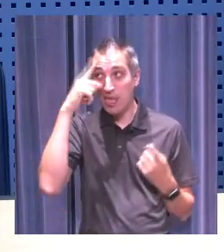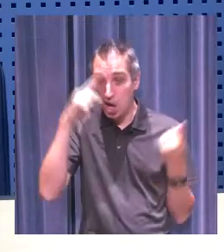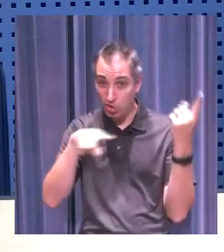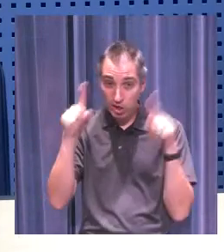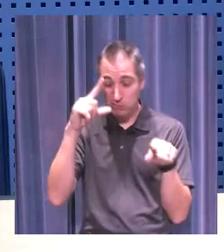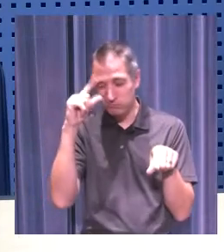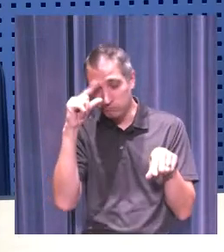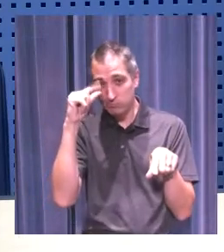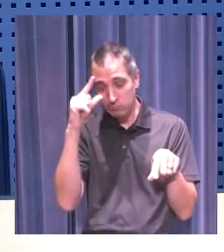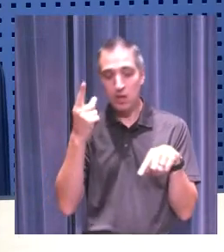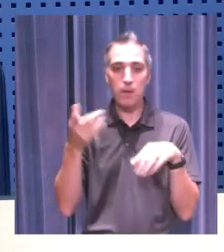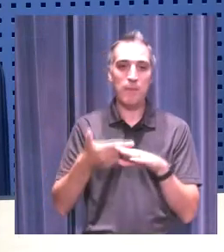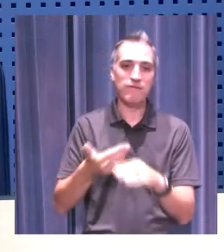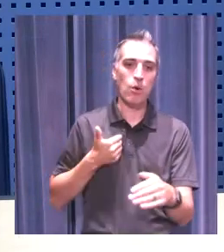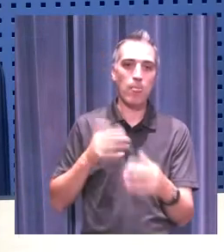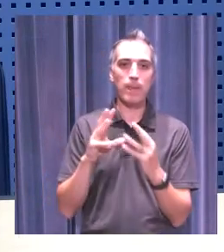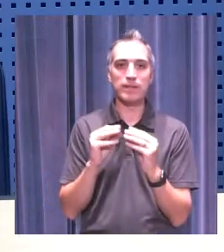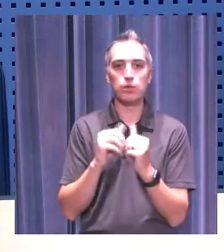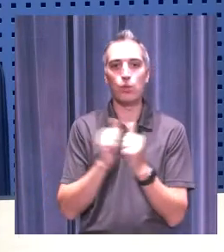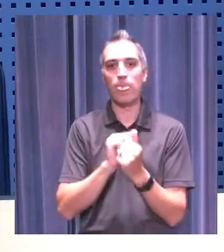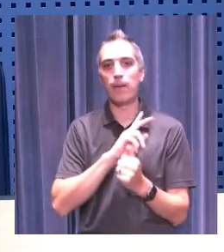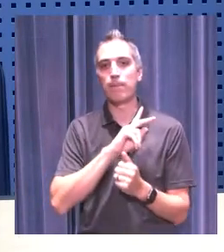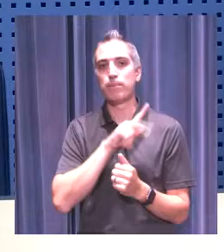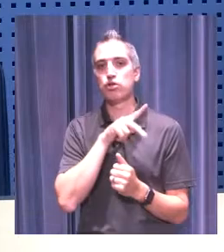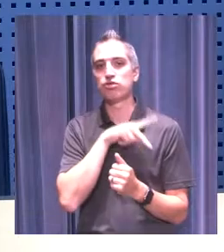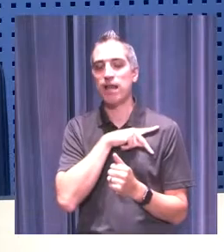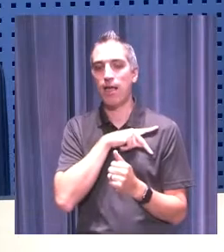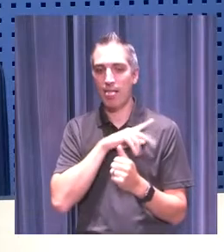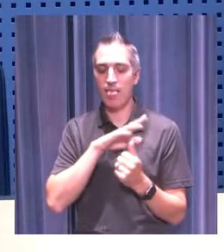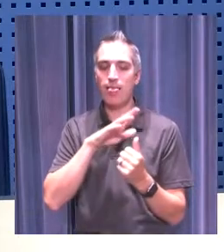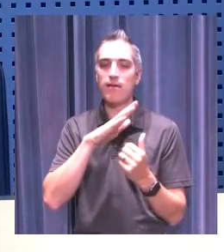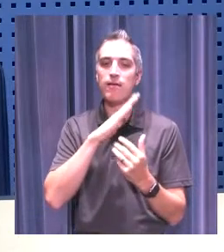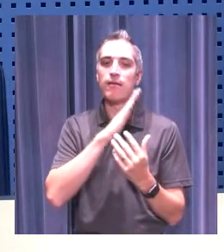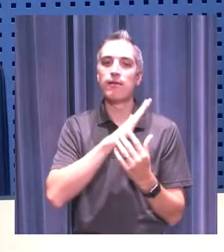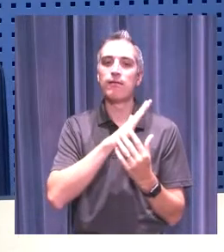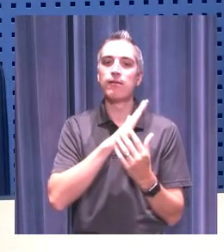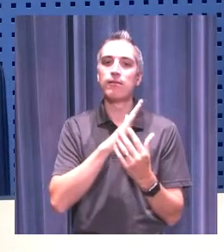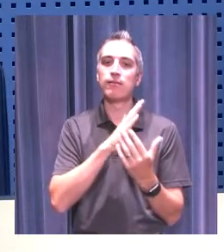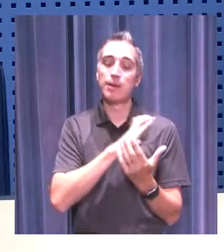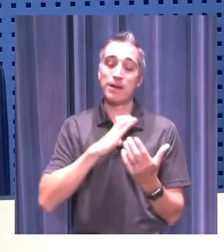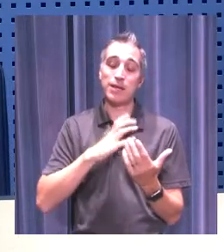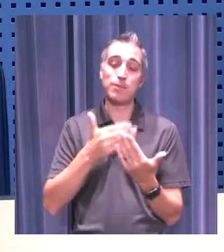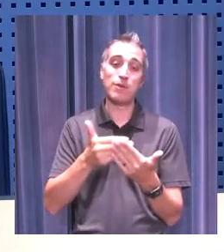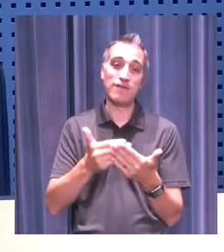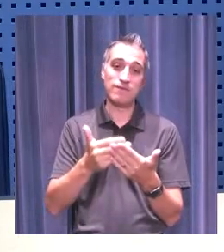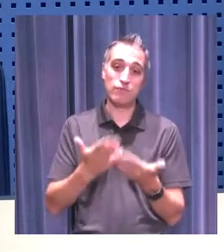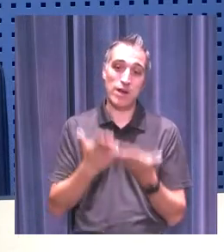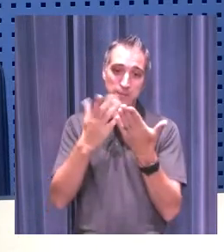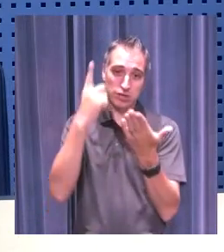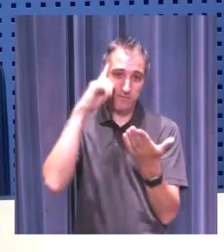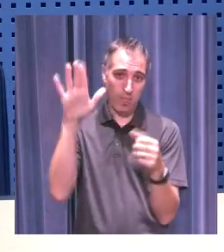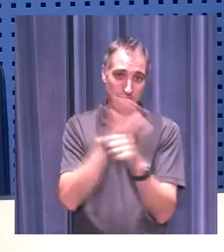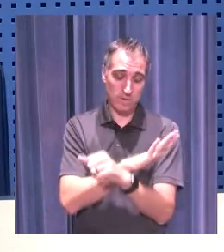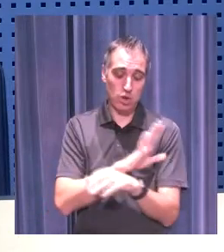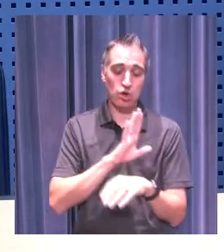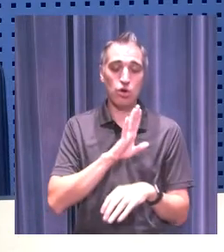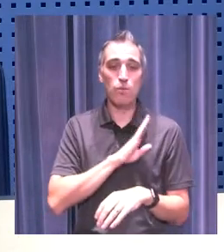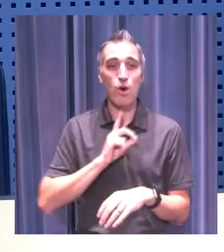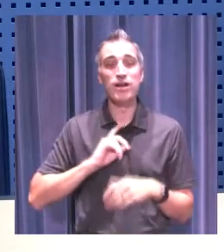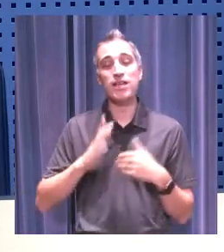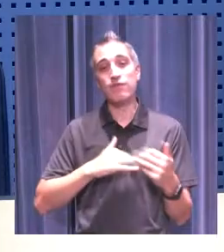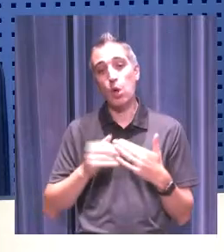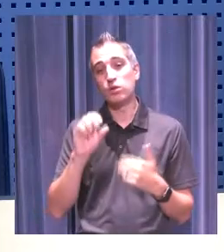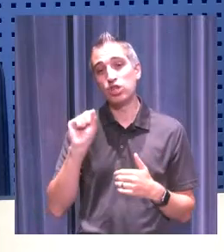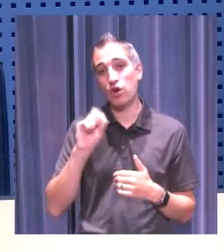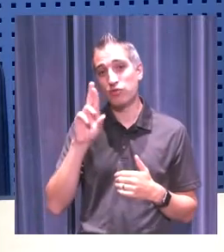prior to the meeting of the Personnel Committee to make recommendations to the full board. And number 3, even though Ms. Richardson Snell